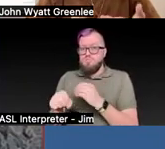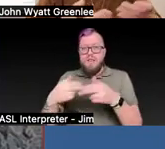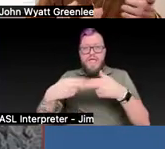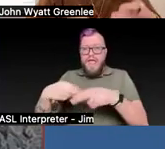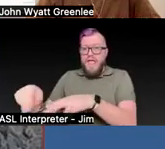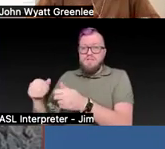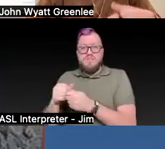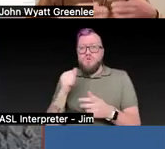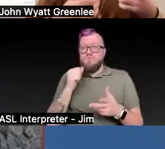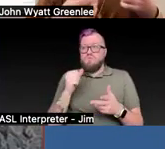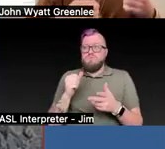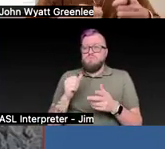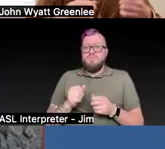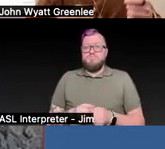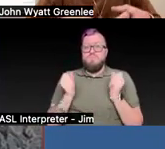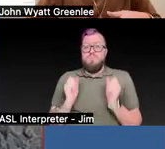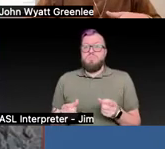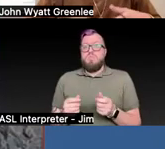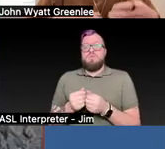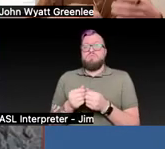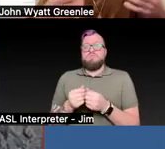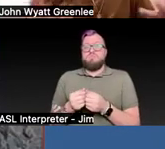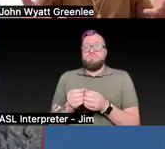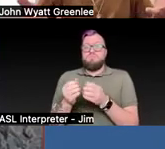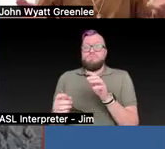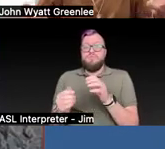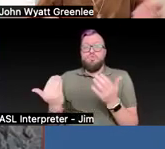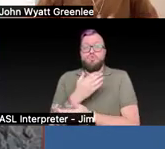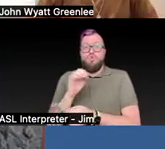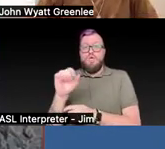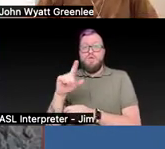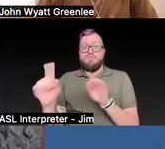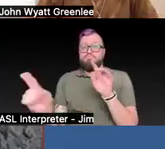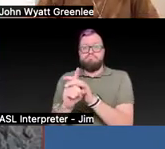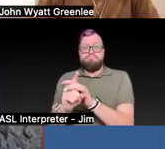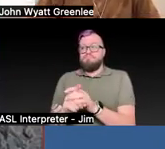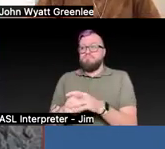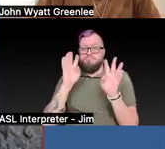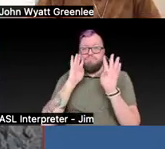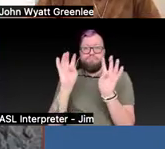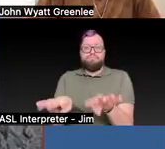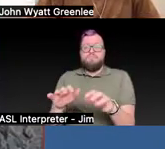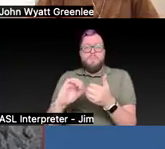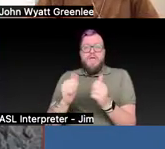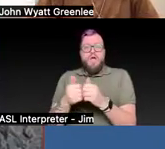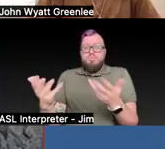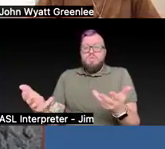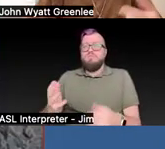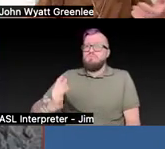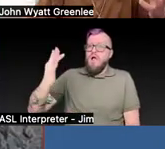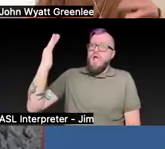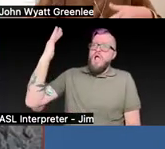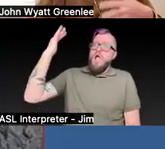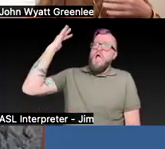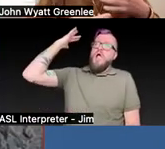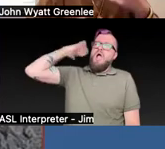reproduce sexually, they just new eels just sort of appeared. And it was Aristotle thought they grew out of the mud, and Pliny the Elder thought they rubbed